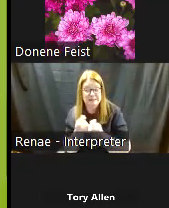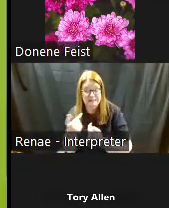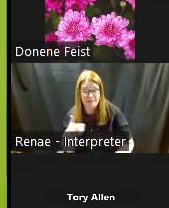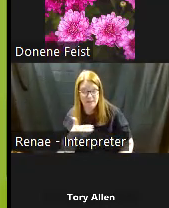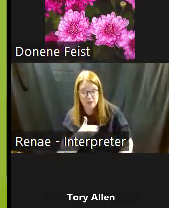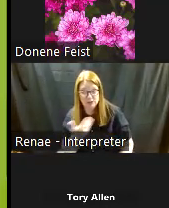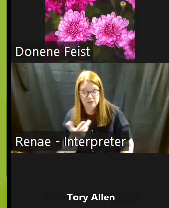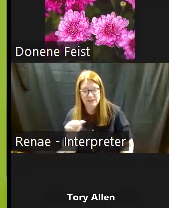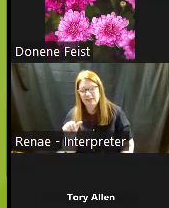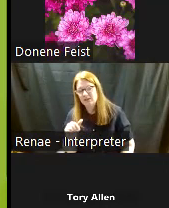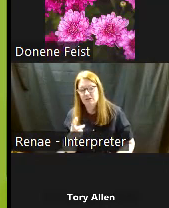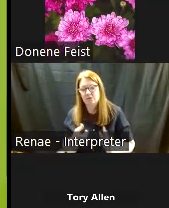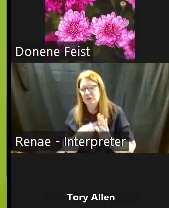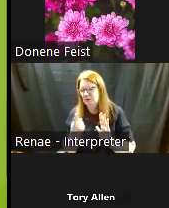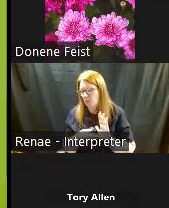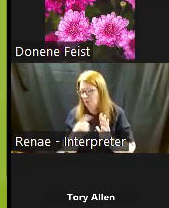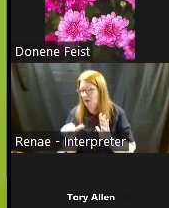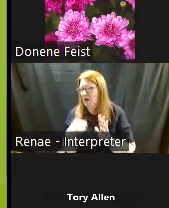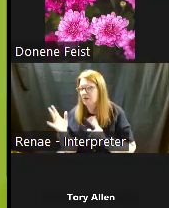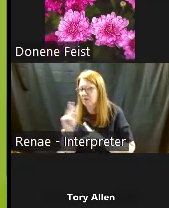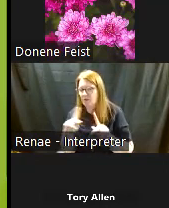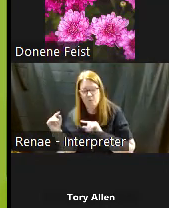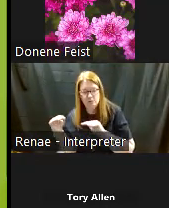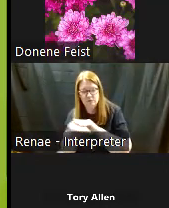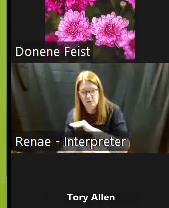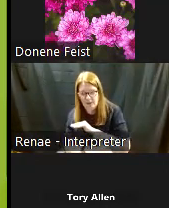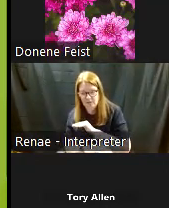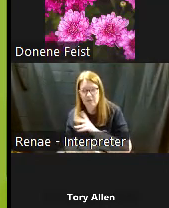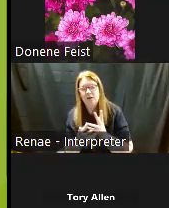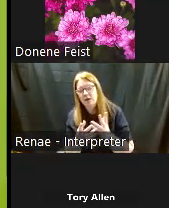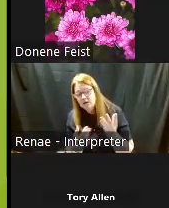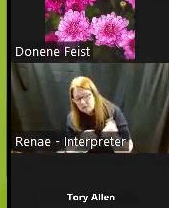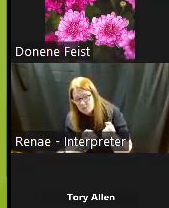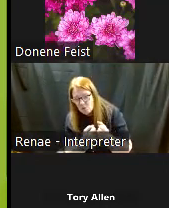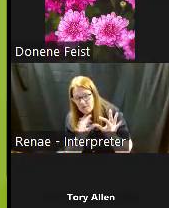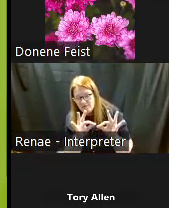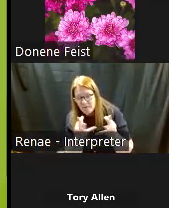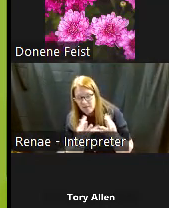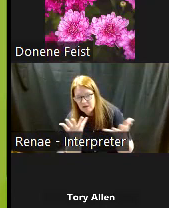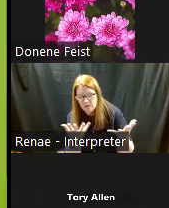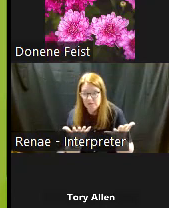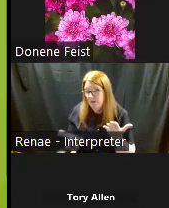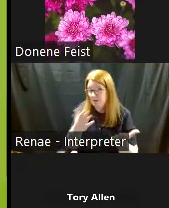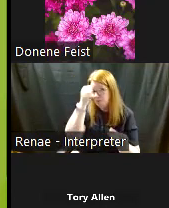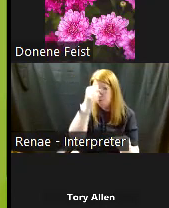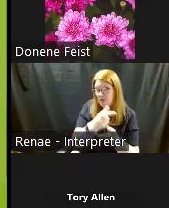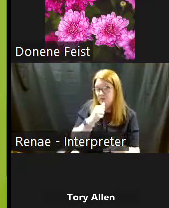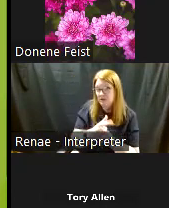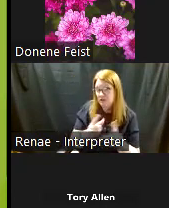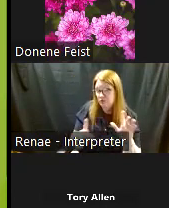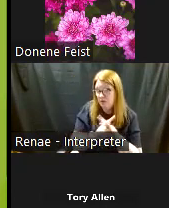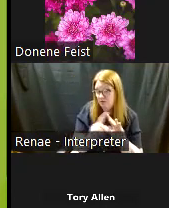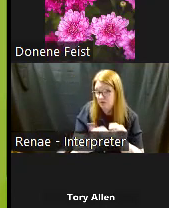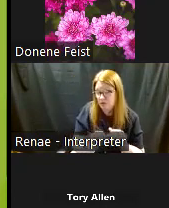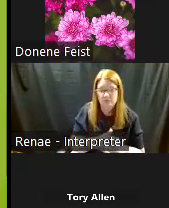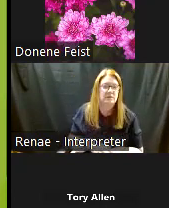other providers come in once in a while and support the family during the testing we're doing, or siblings or whatever. We've got a little cart